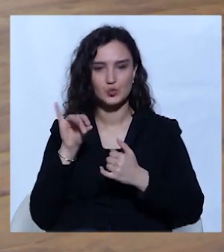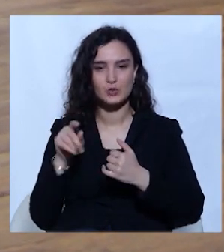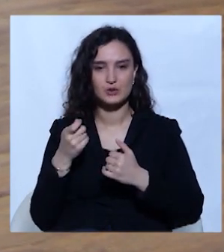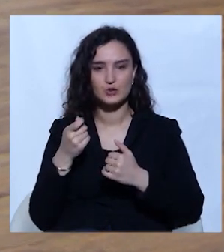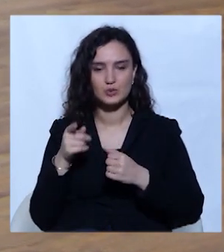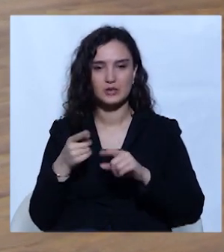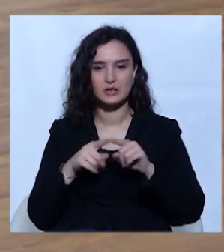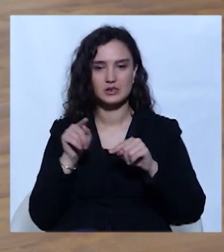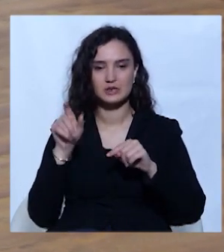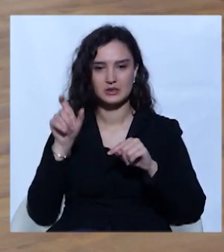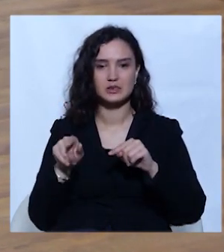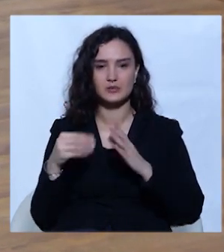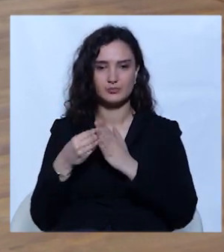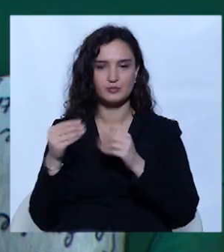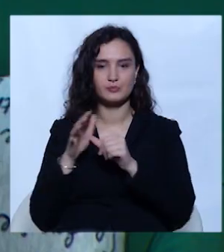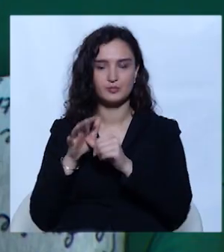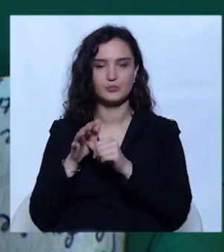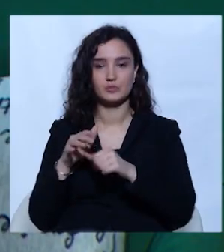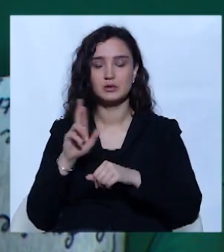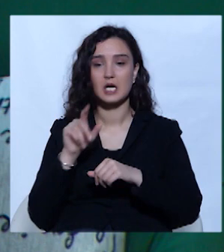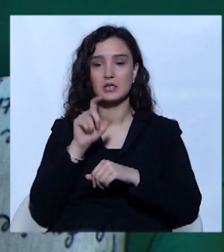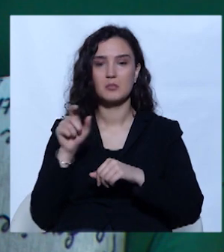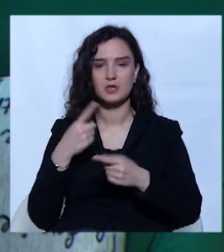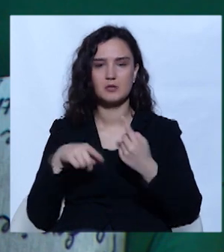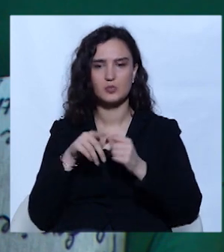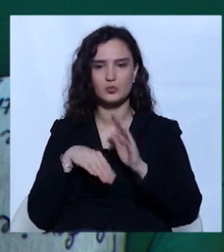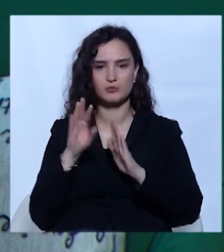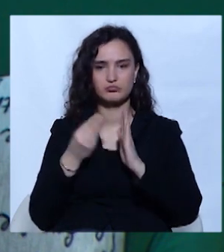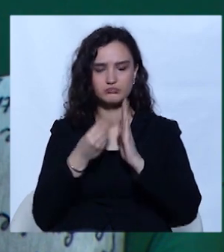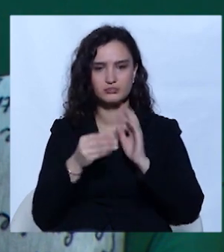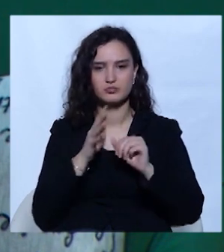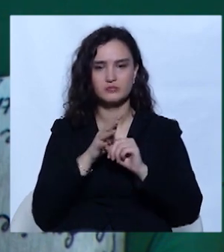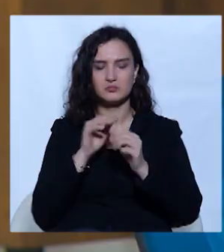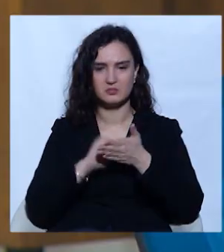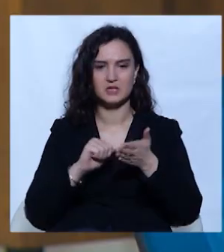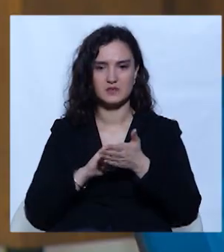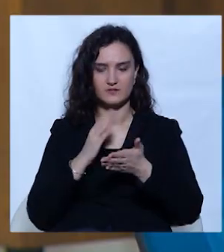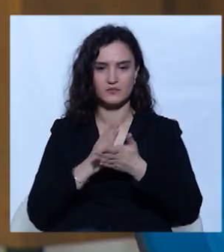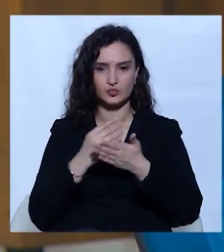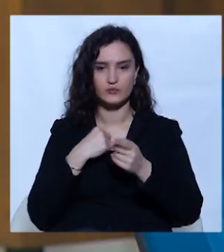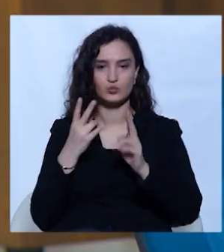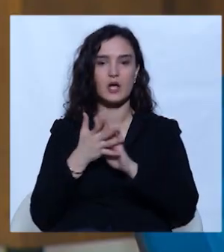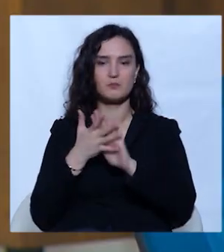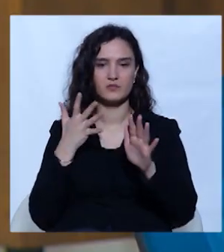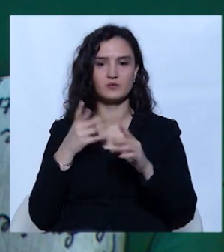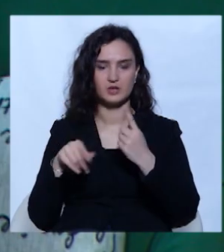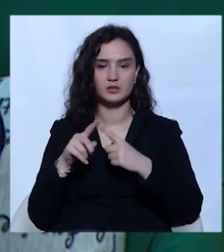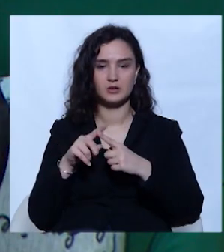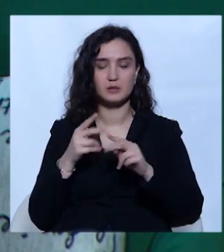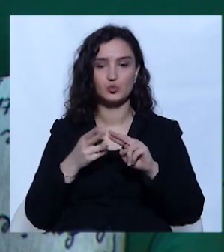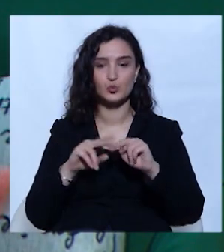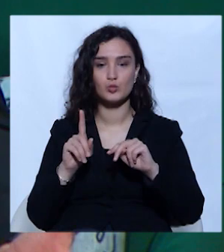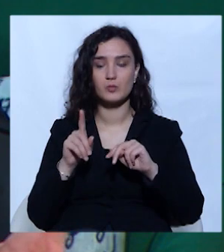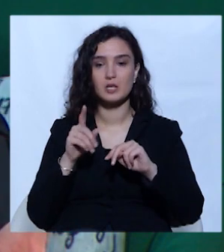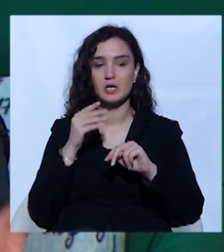even though he is a bully. Yeah. And people become bullies for a reason, yes, as well, and yeah, we need to understand that as well. Yeah. Because the